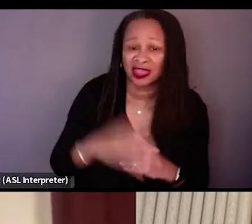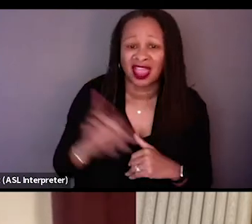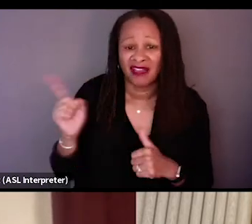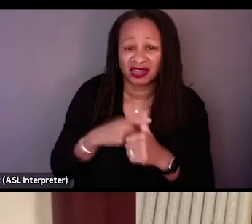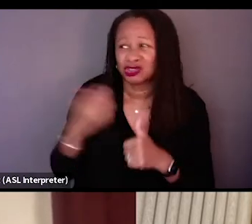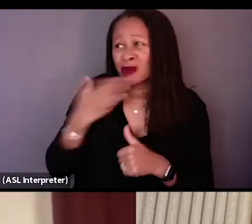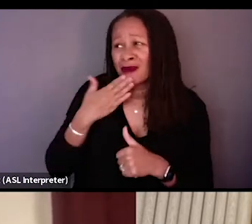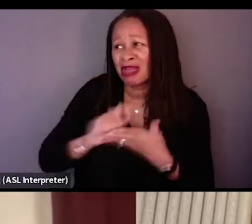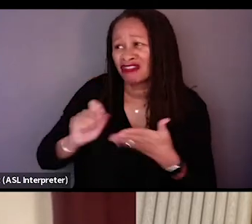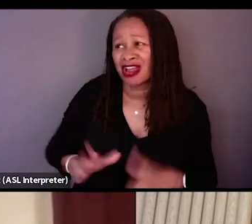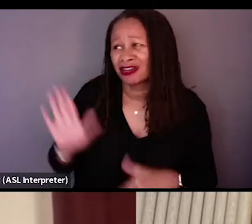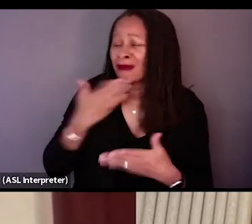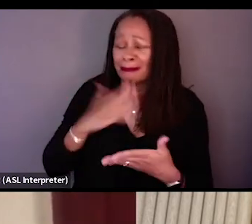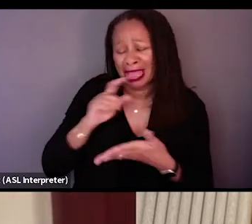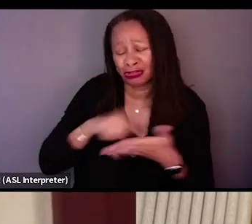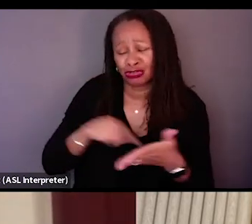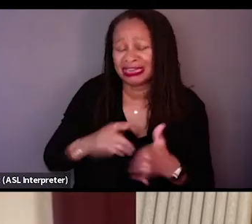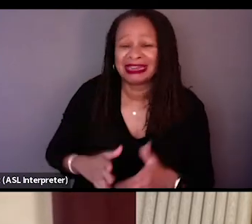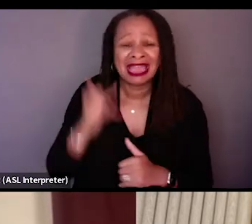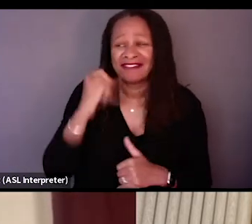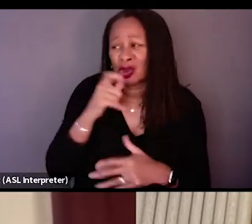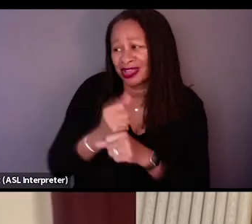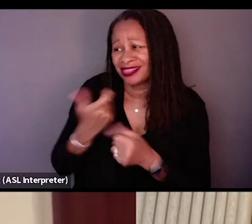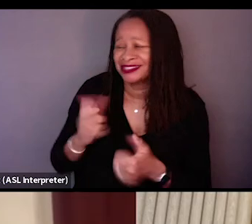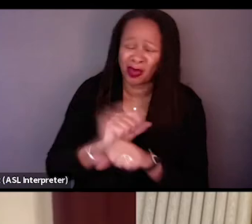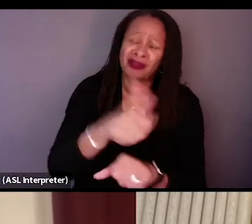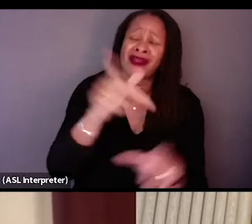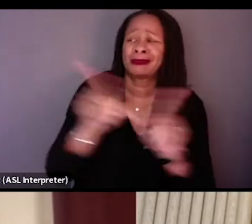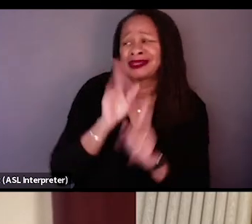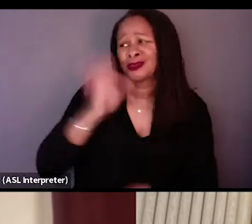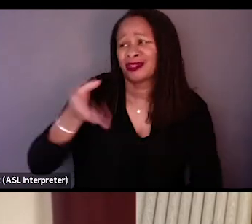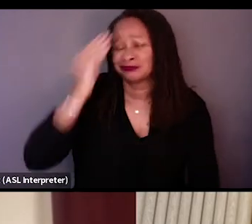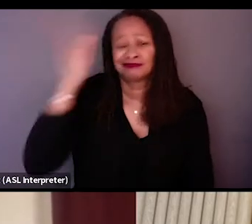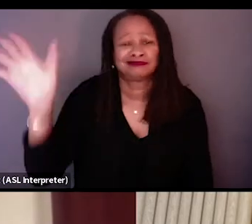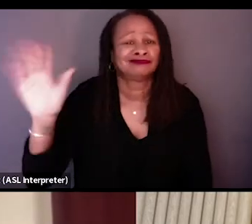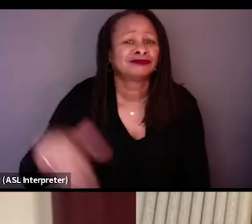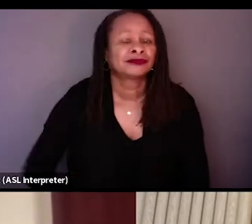a bad writer and you're a bad critic. If I don't get this, I'll work somewhere else. And